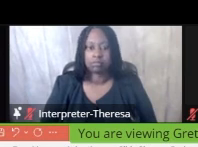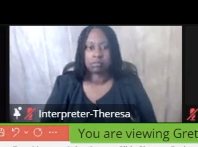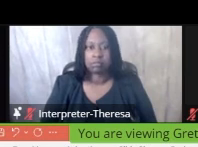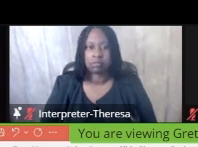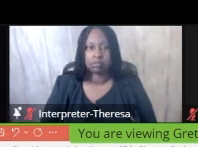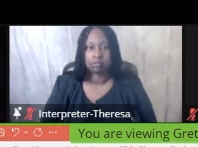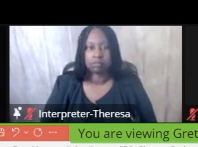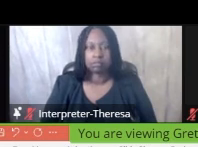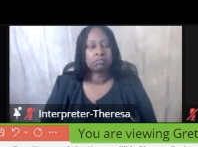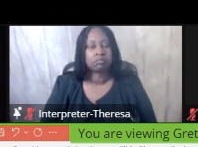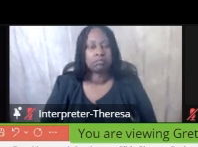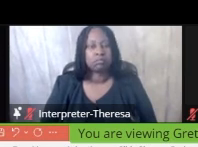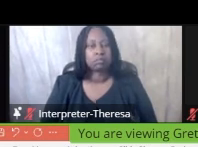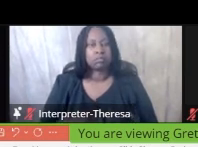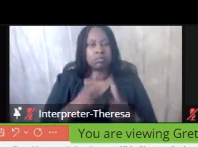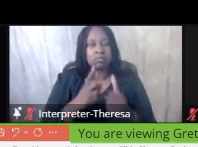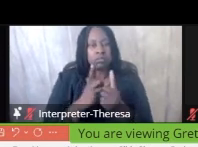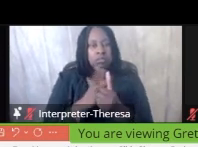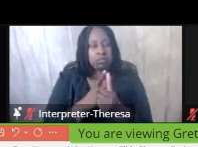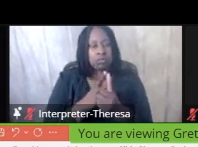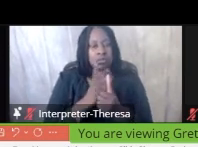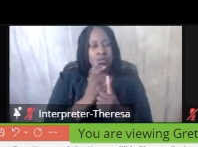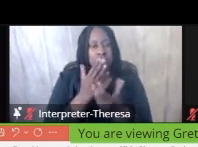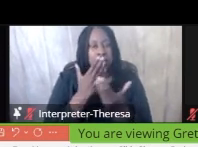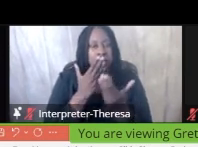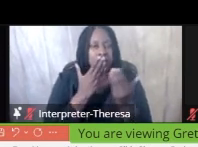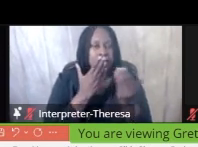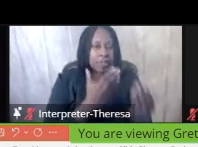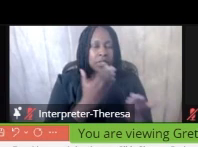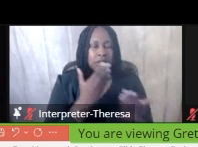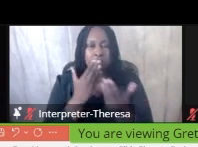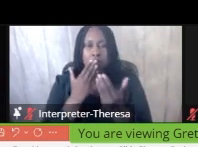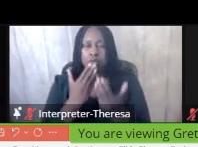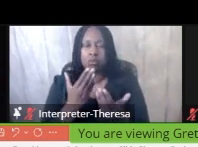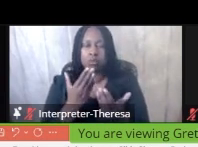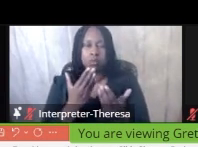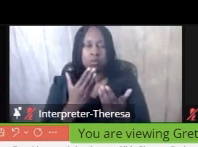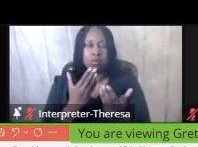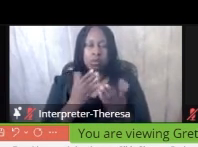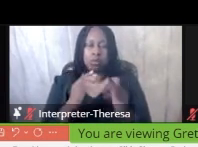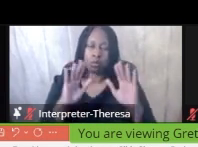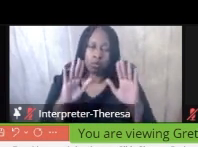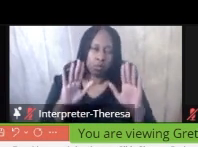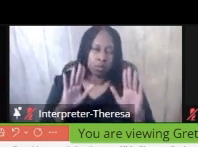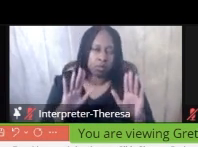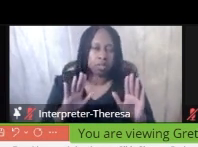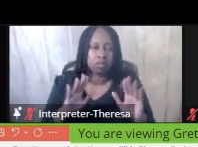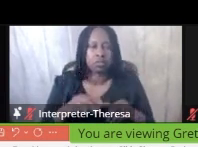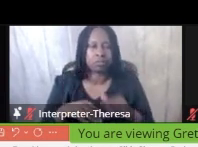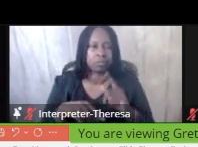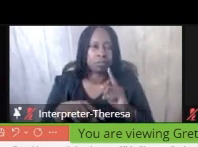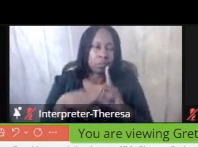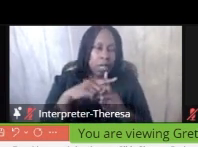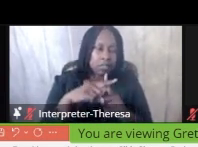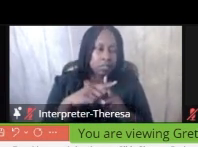First, thank you for the wonderful, positive, challenging,